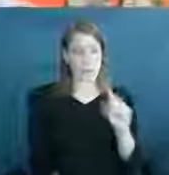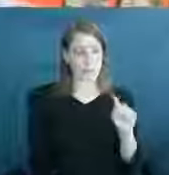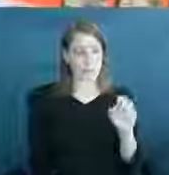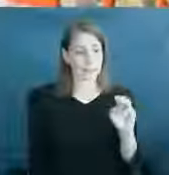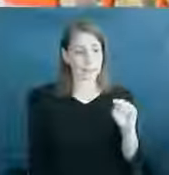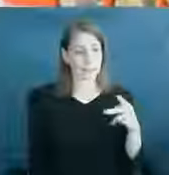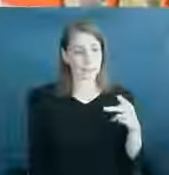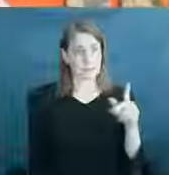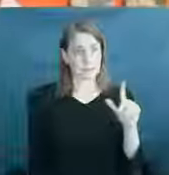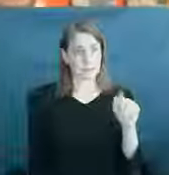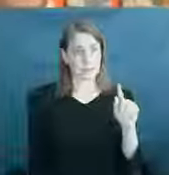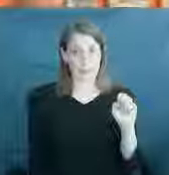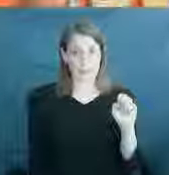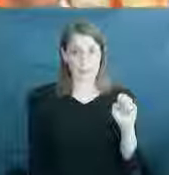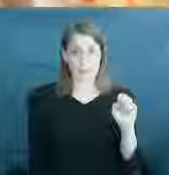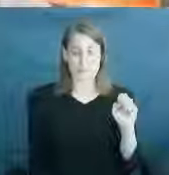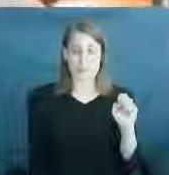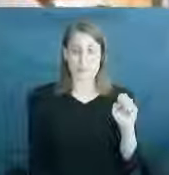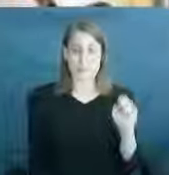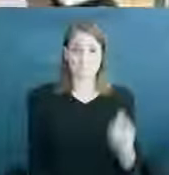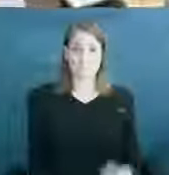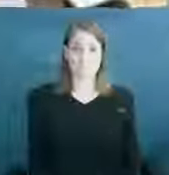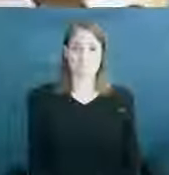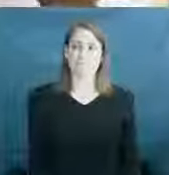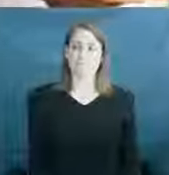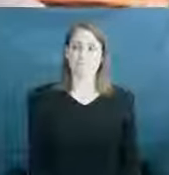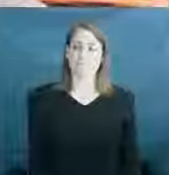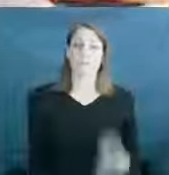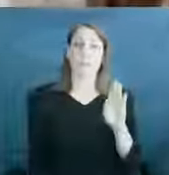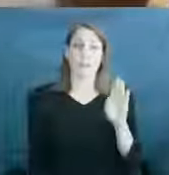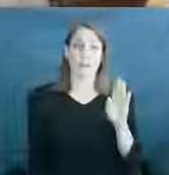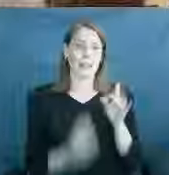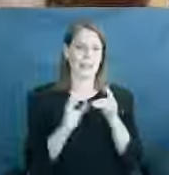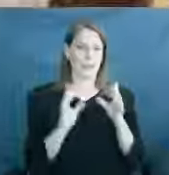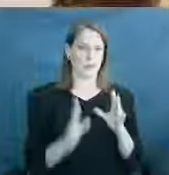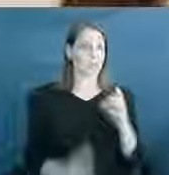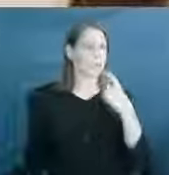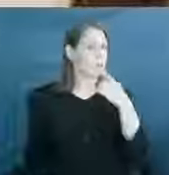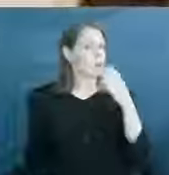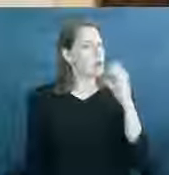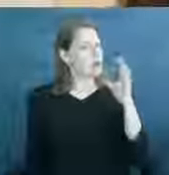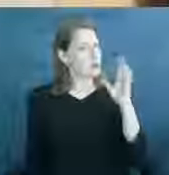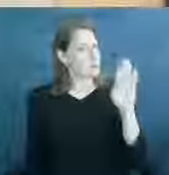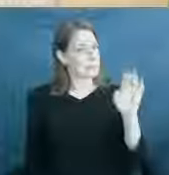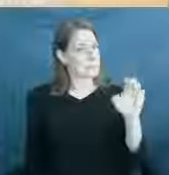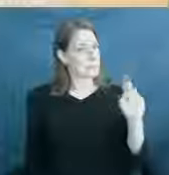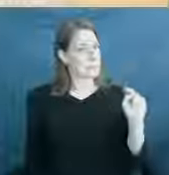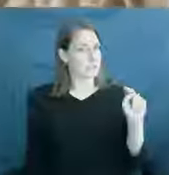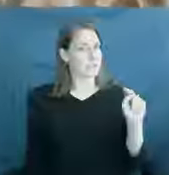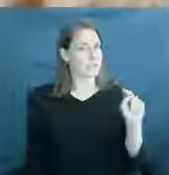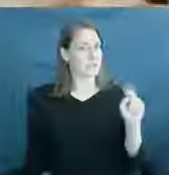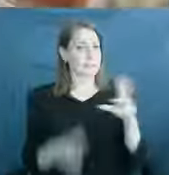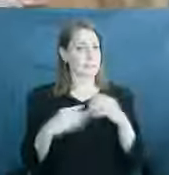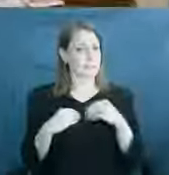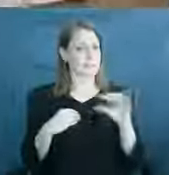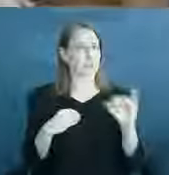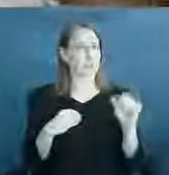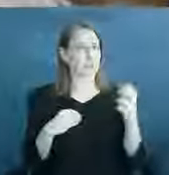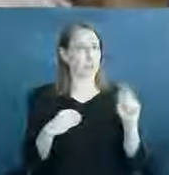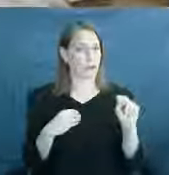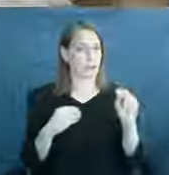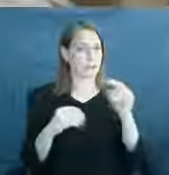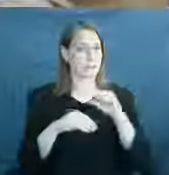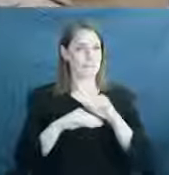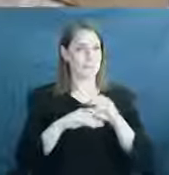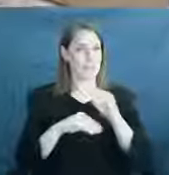Starters on the board. Okay, you should be getting your own workbook out and creating your own template that I'm going to let you stick on with Evo Stick.